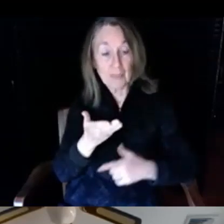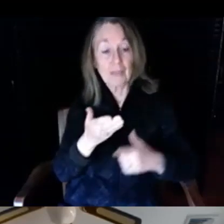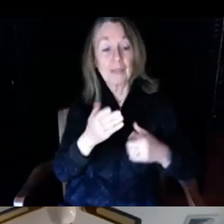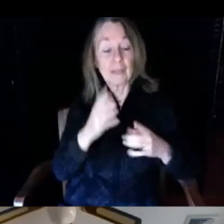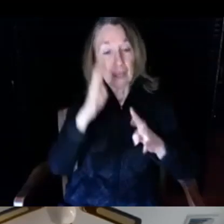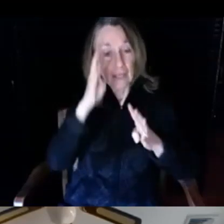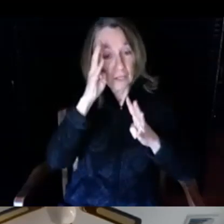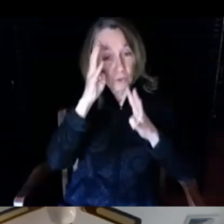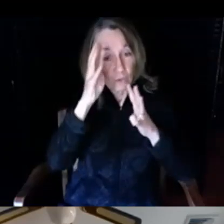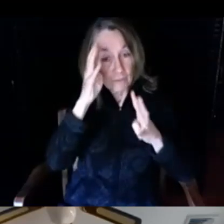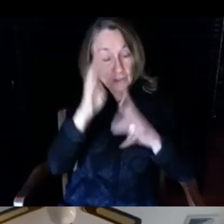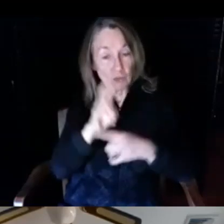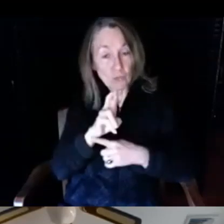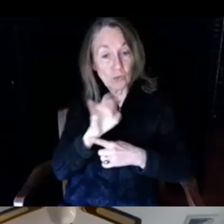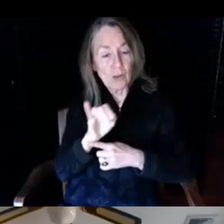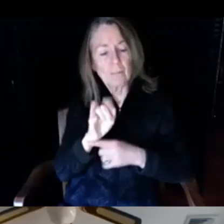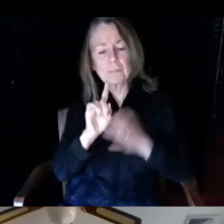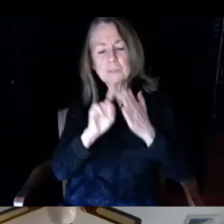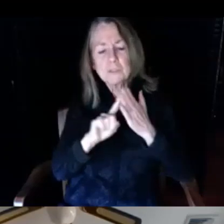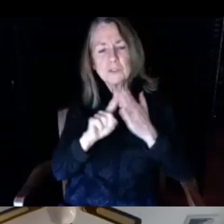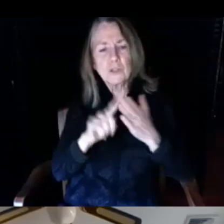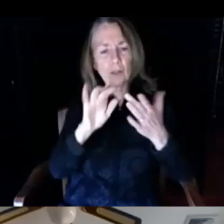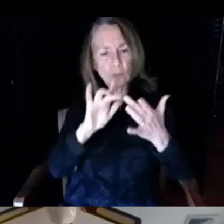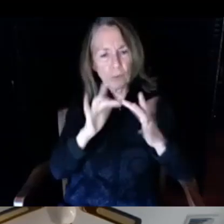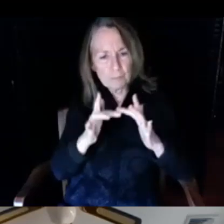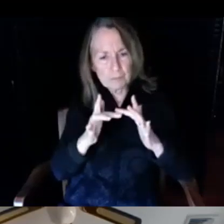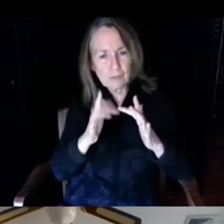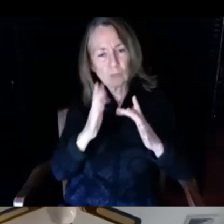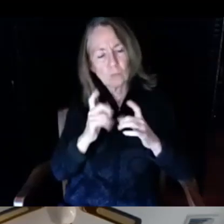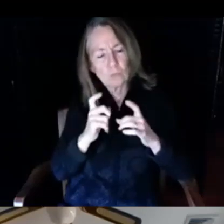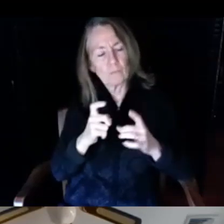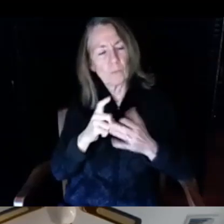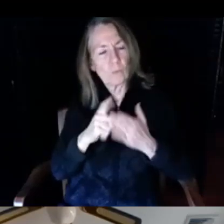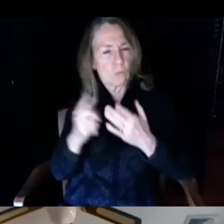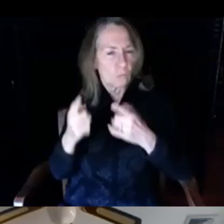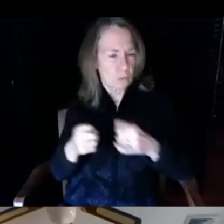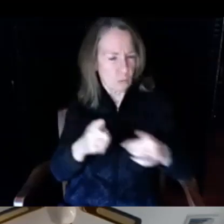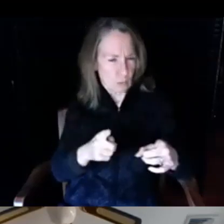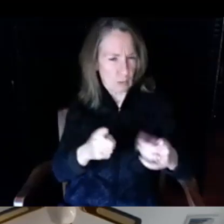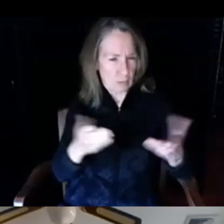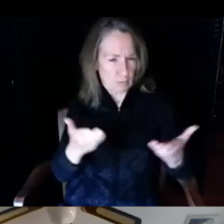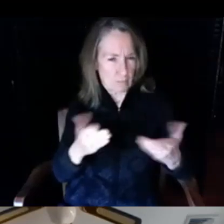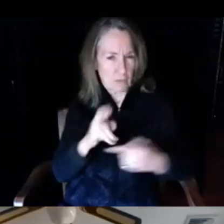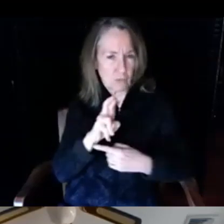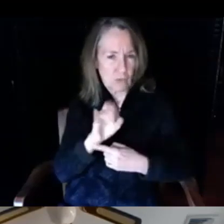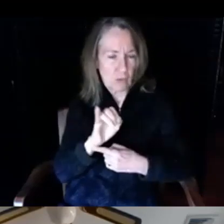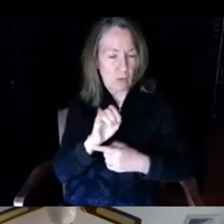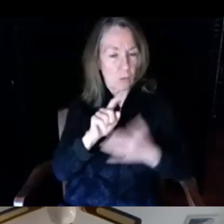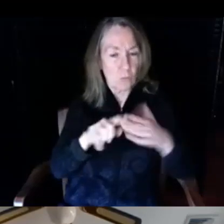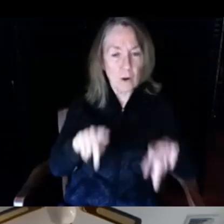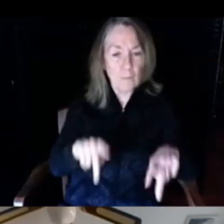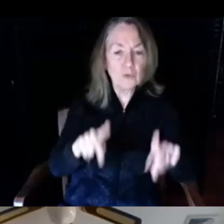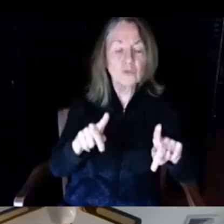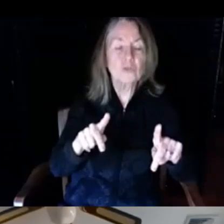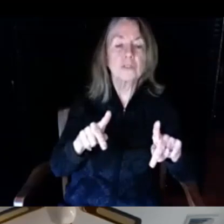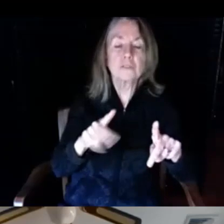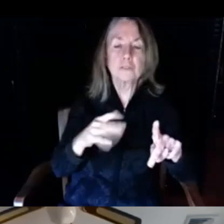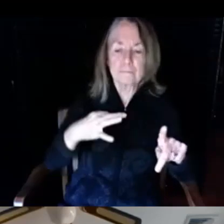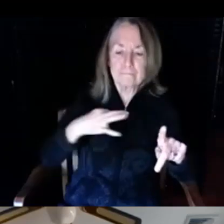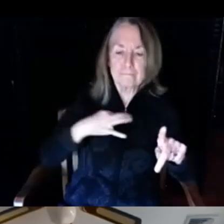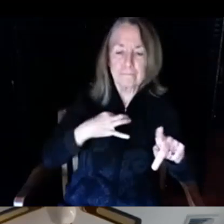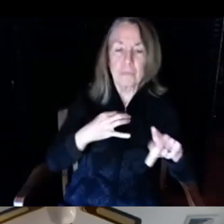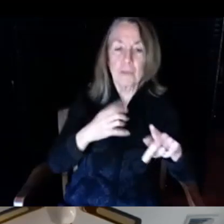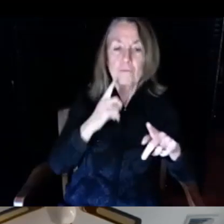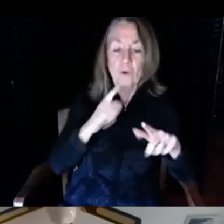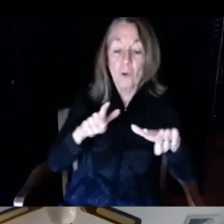Rhode Island. If you check out that website, it gives you what's going on in Rhode Island and what opportunities there are for you to go get low-income